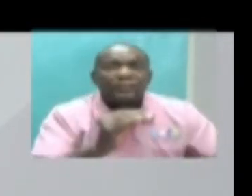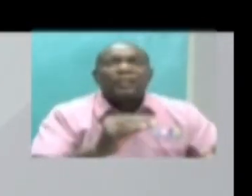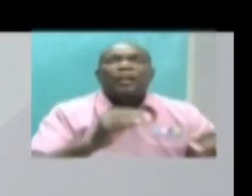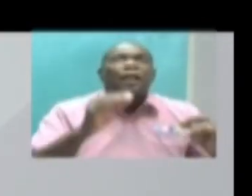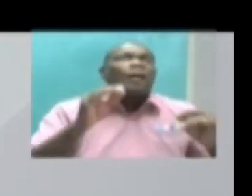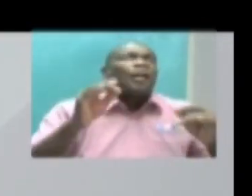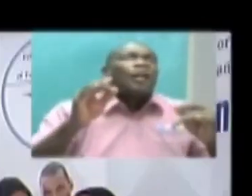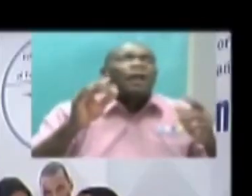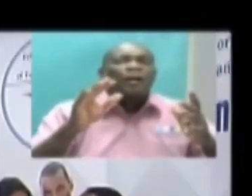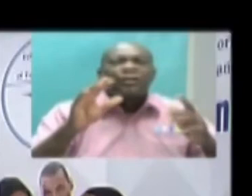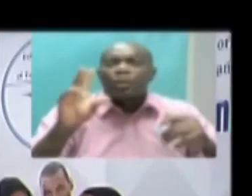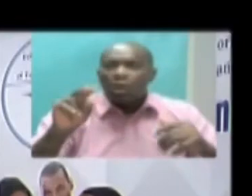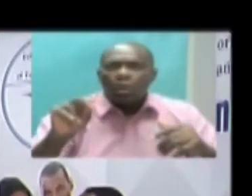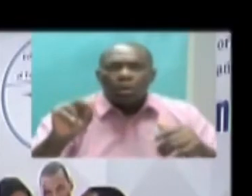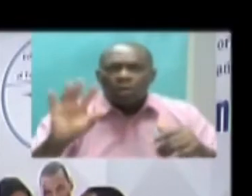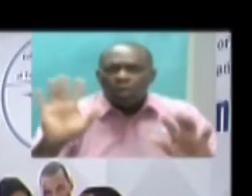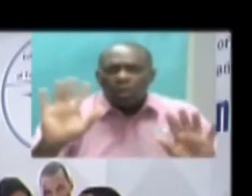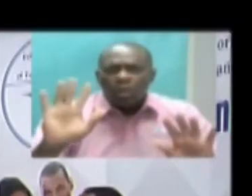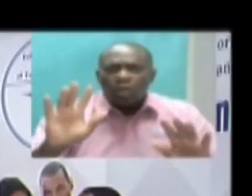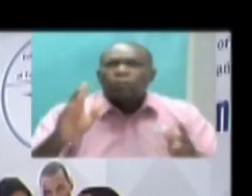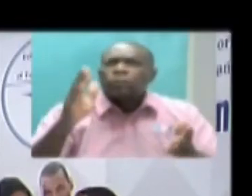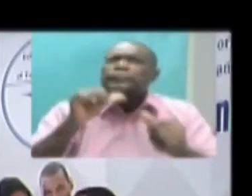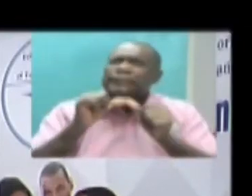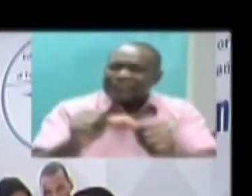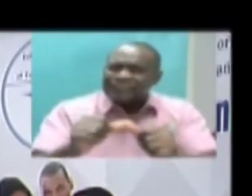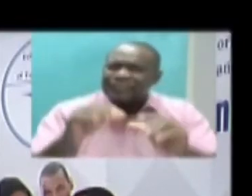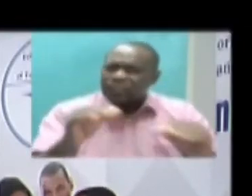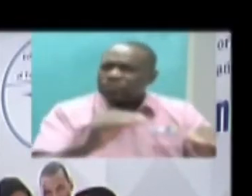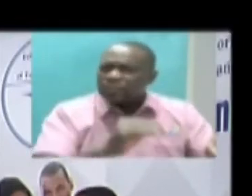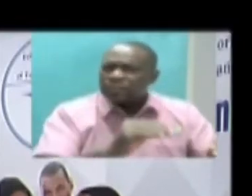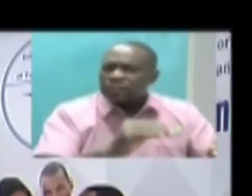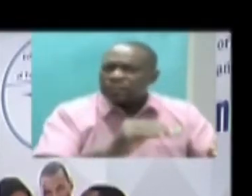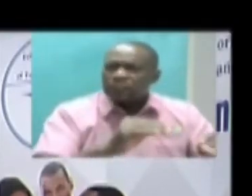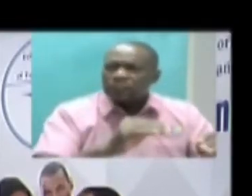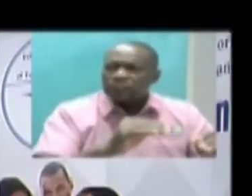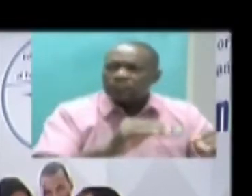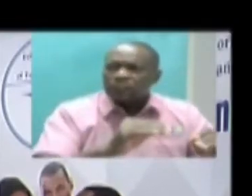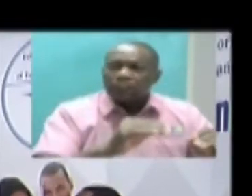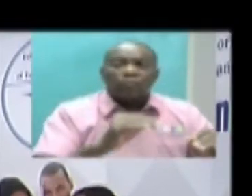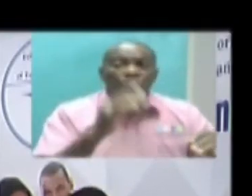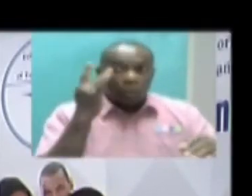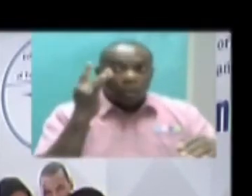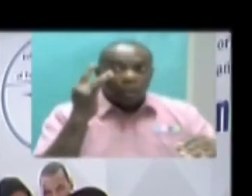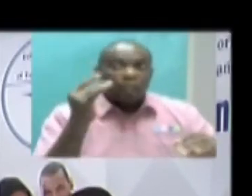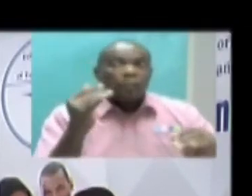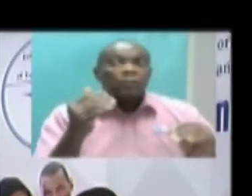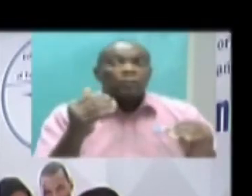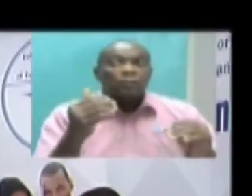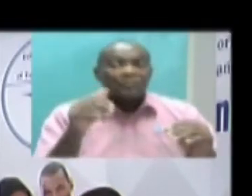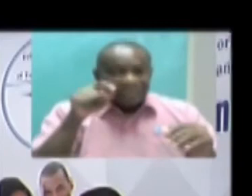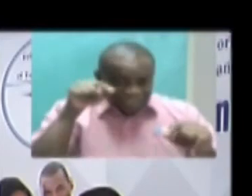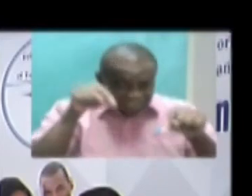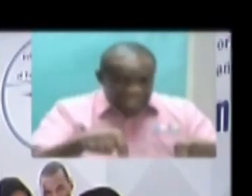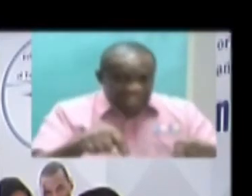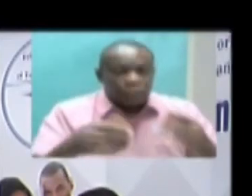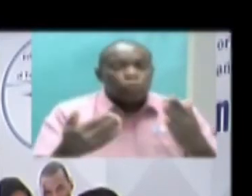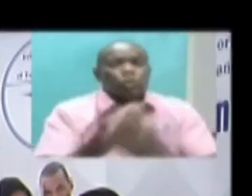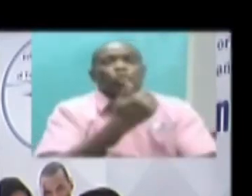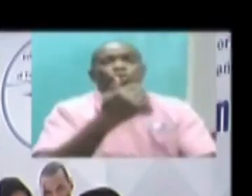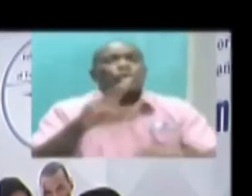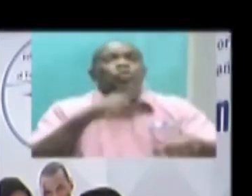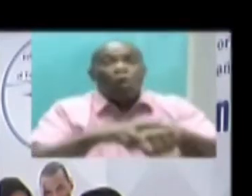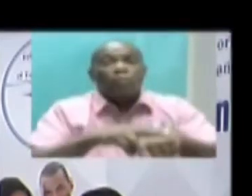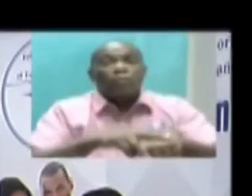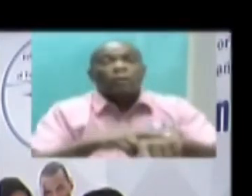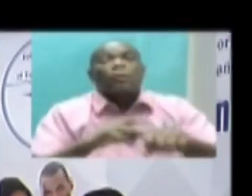yeah, if you stop, you're saying, oh, this is a way I can close. Because remember, this is the new norm. We have to be there to learn. Yeah? And